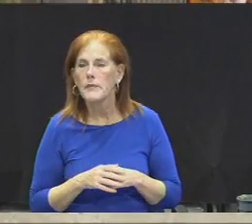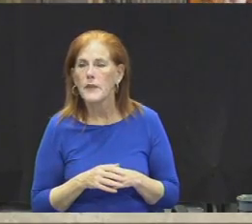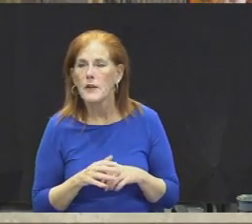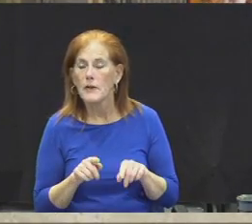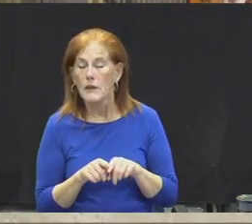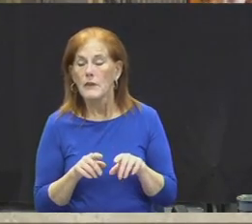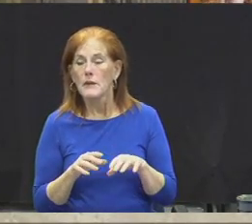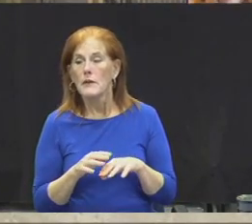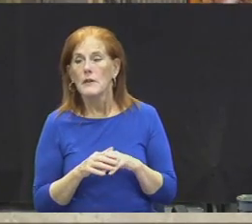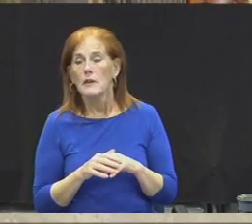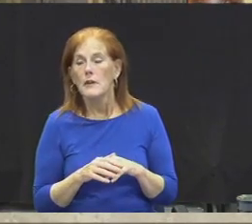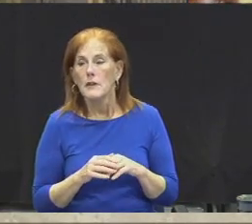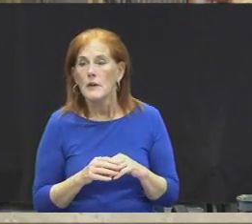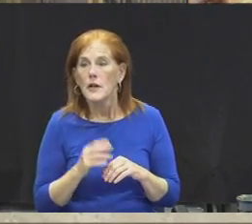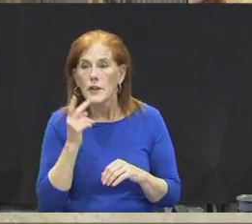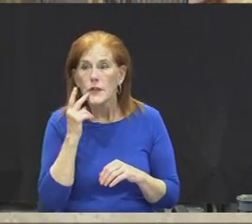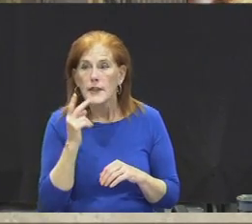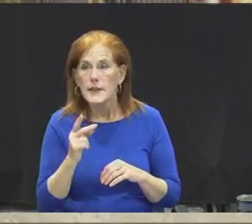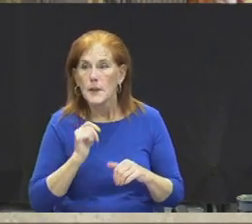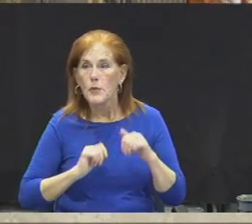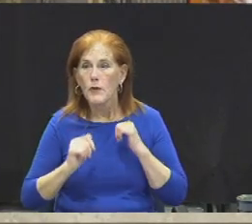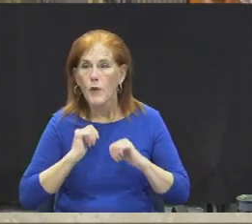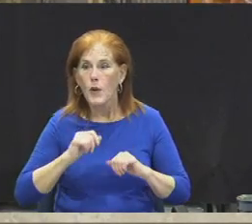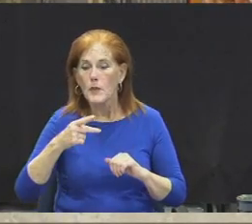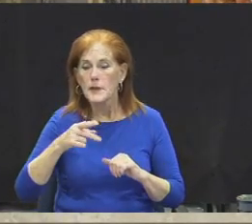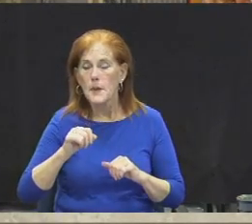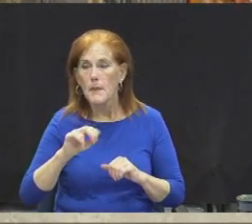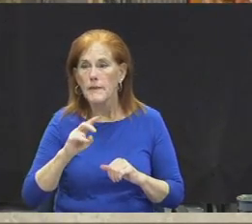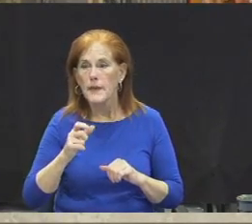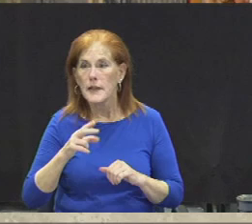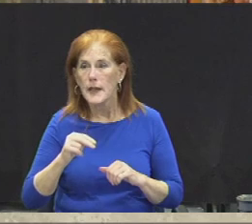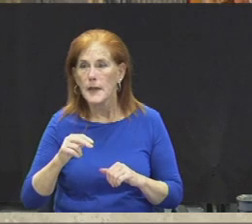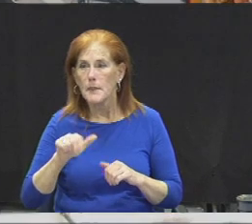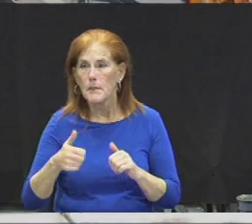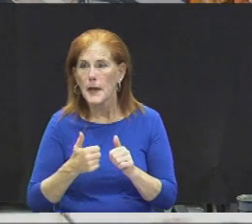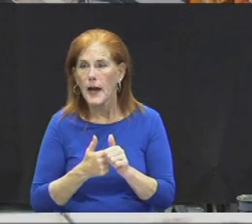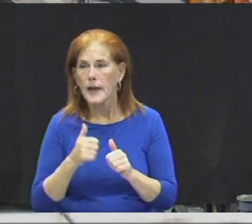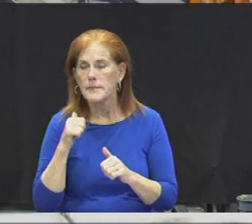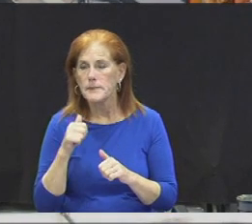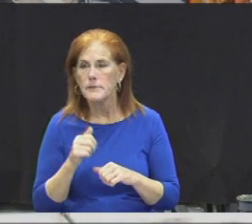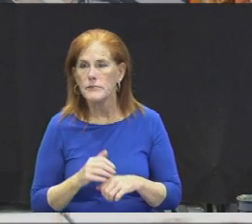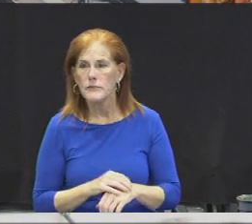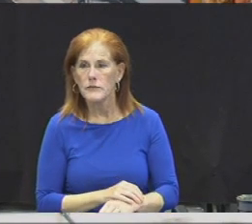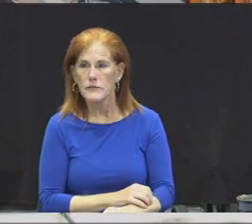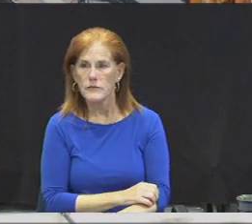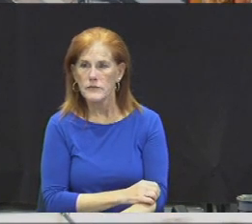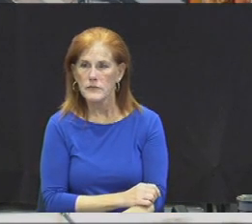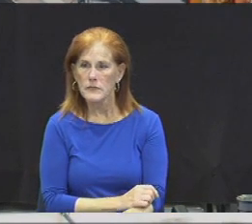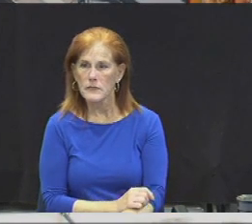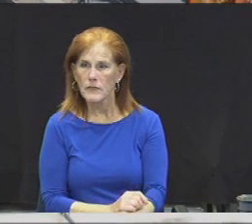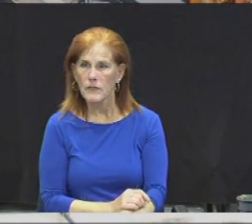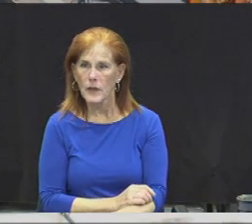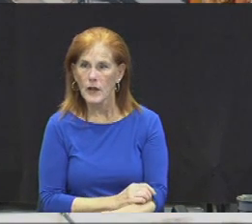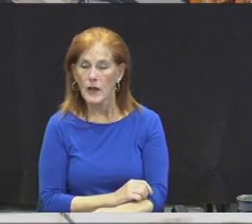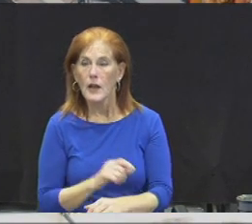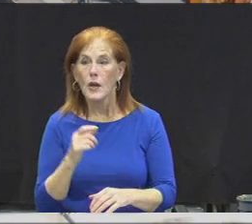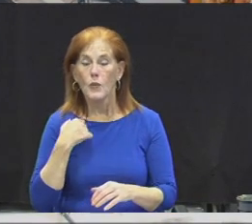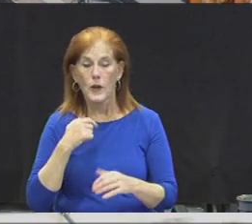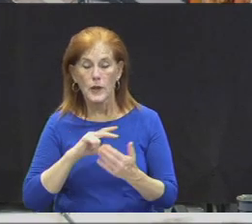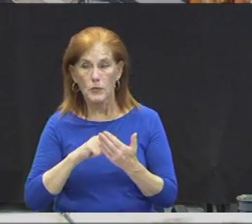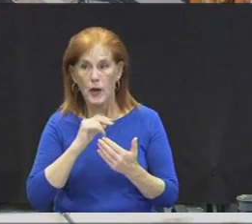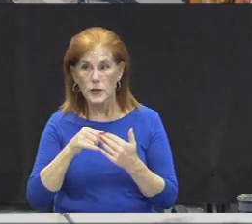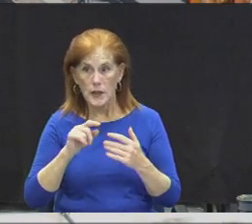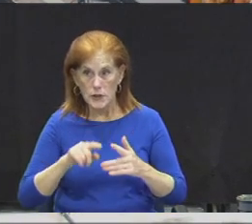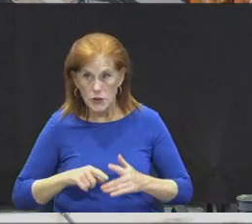You can also see just this performance pavilion in the back, the lawn beyond. So this is where we were when the